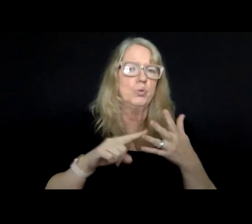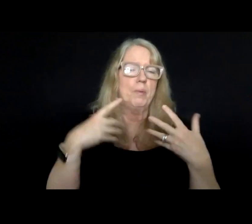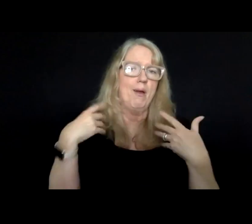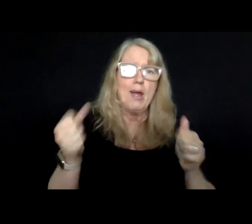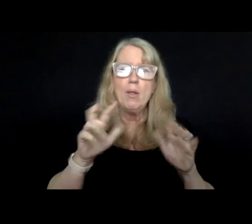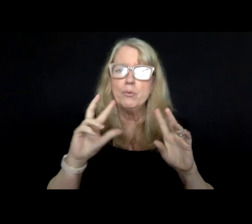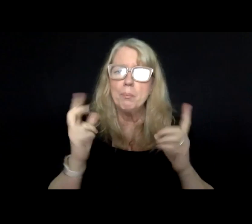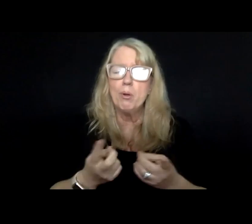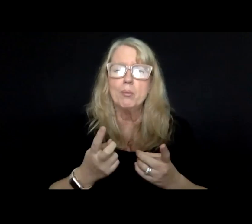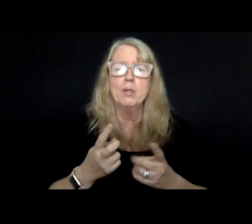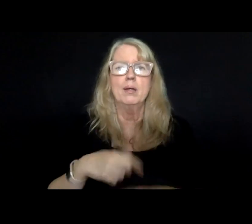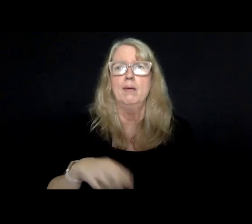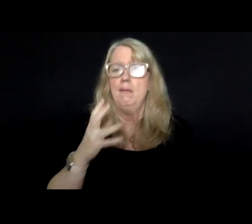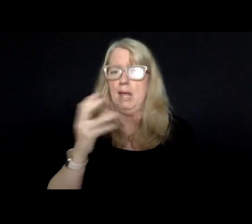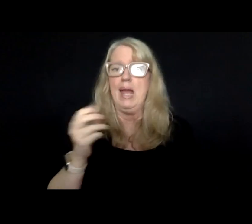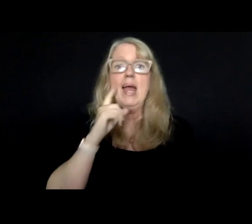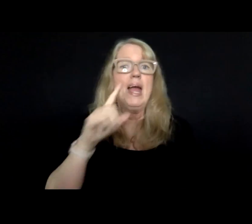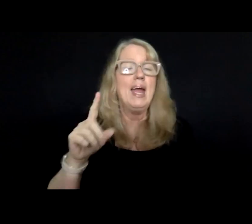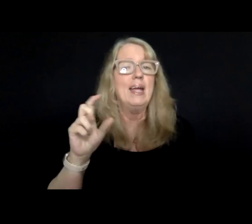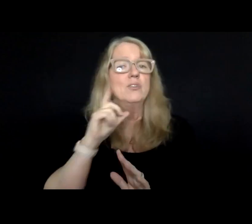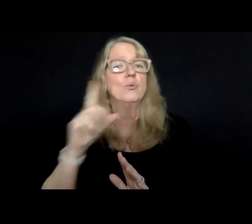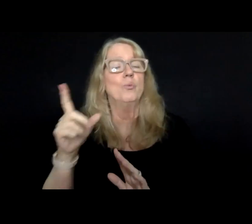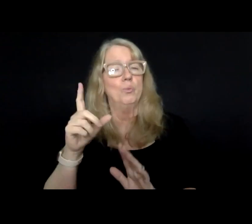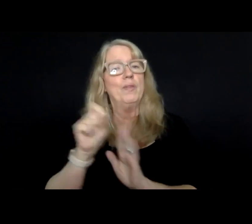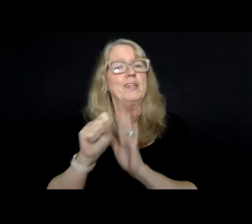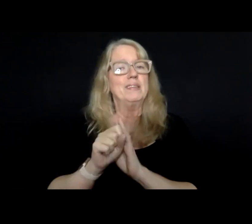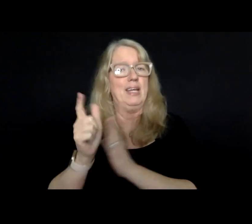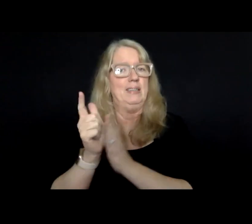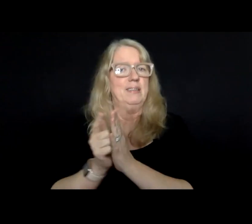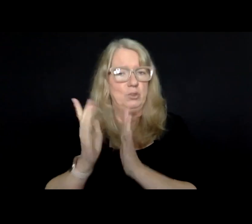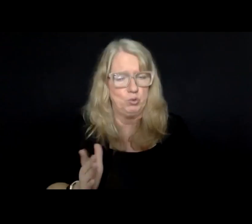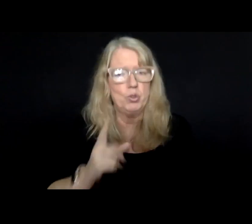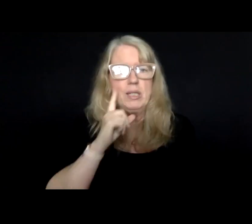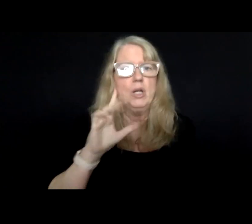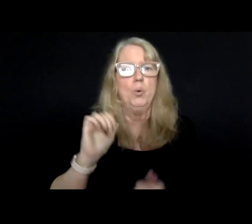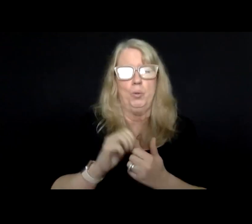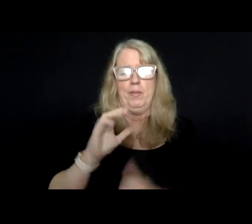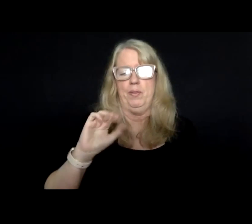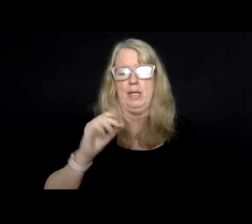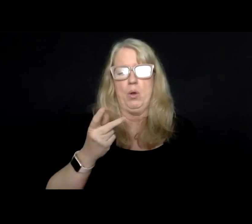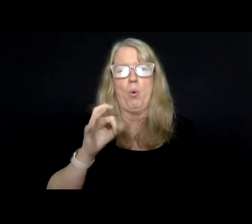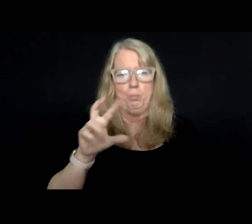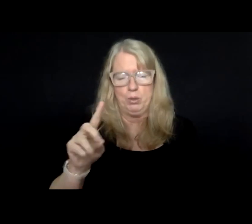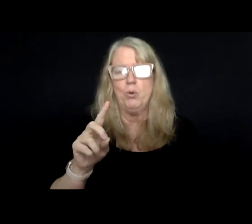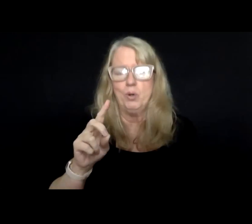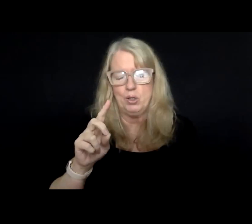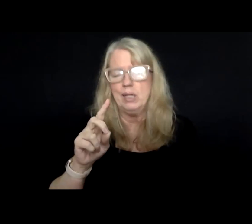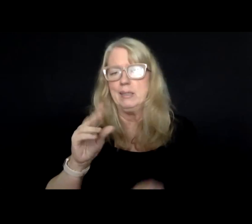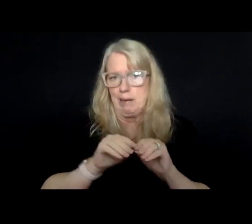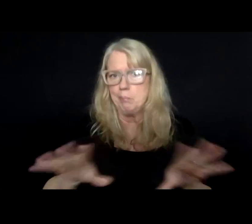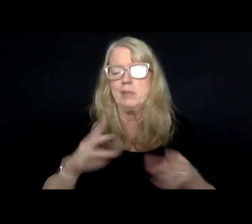department, and our state's attorney to address our opioid epidemic that we were having here in the county back